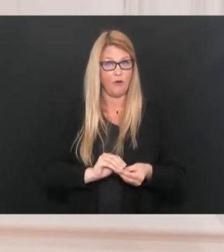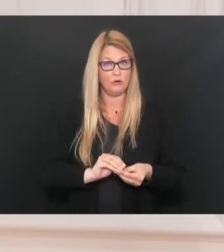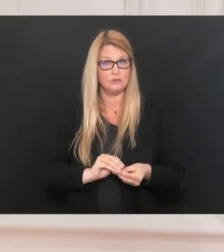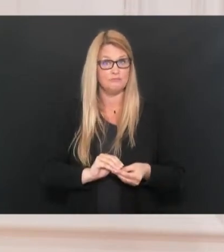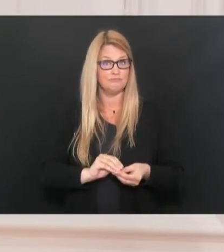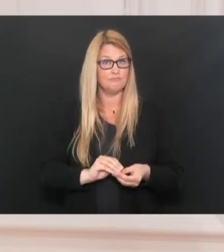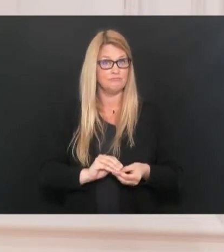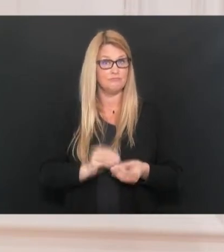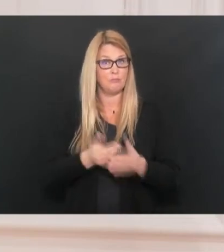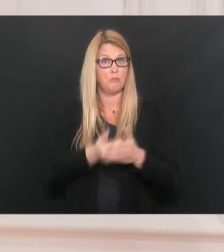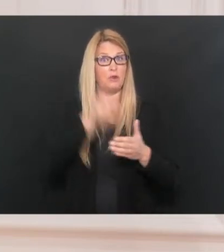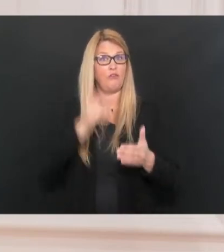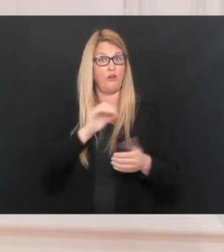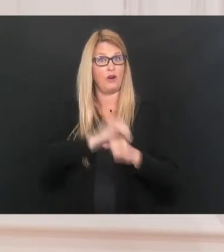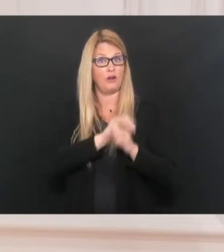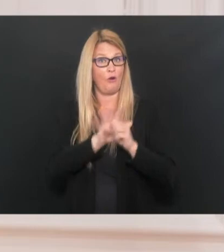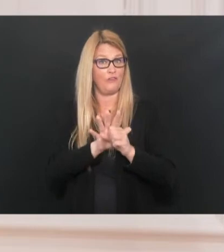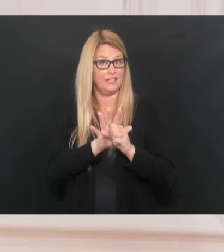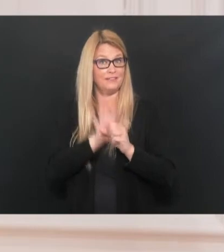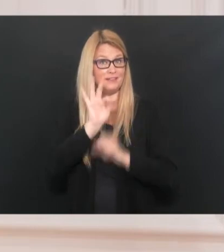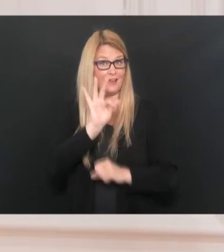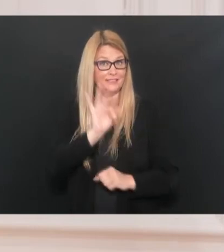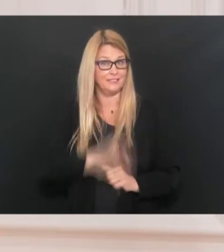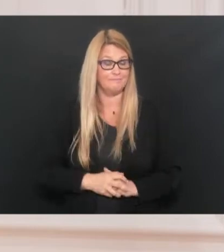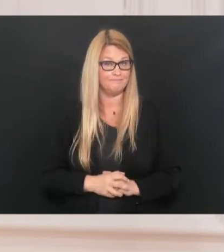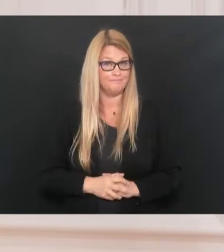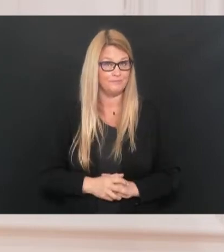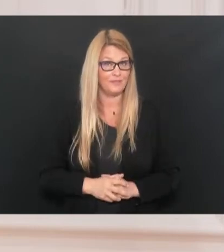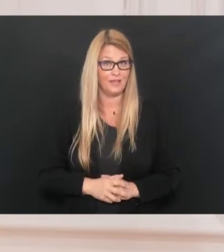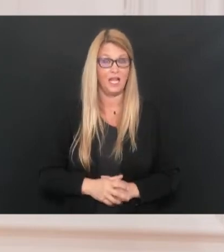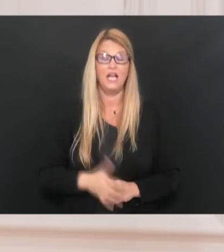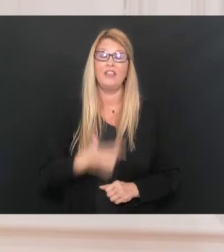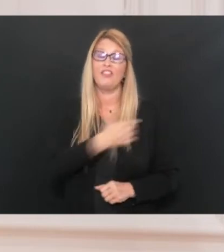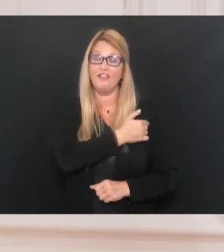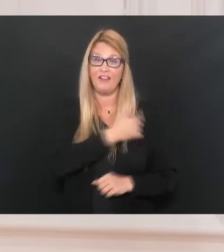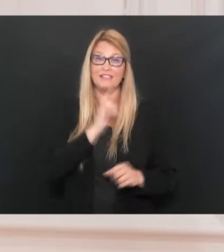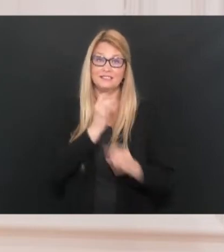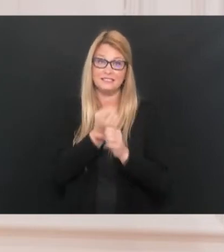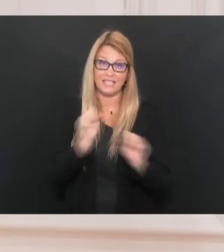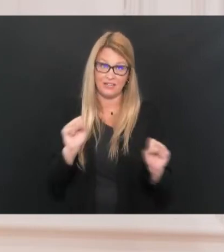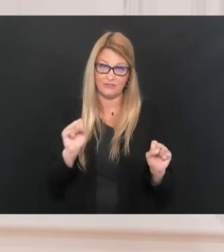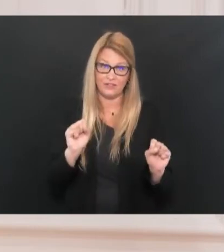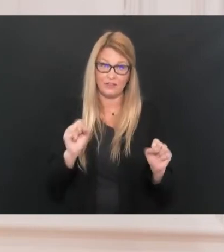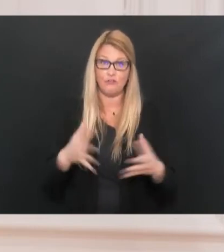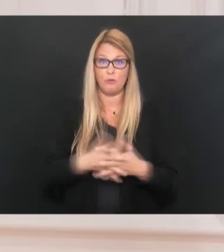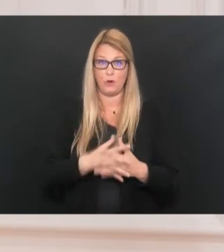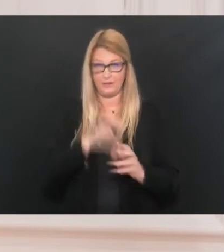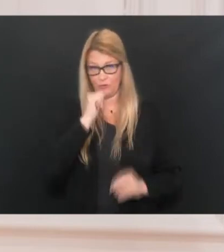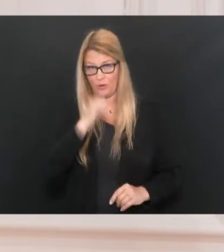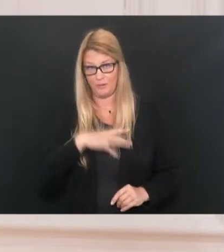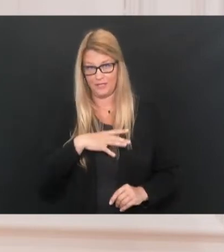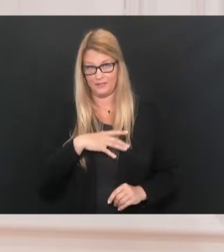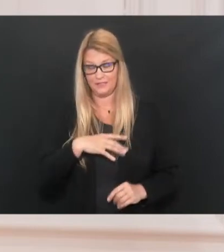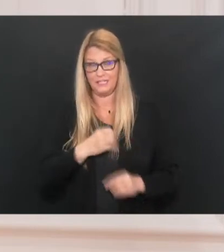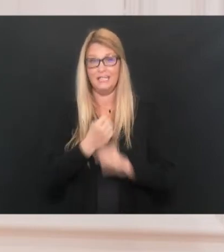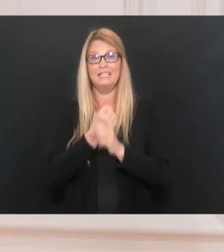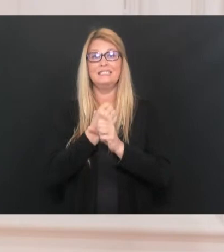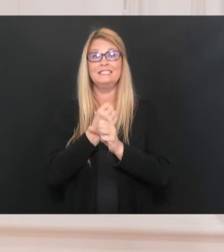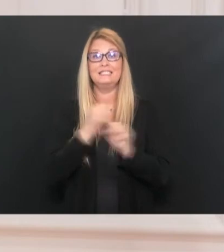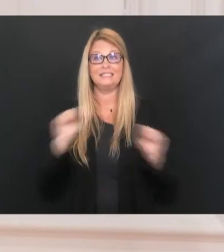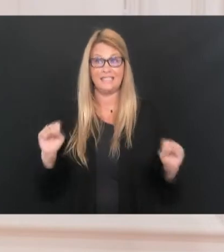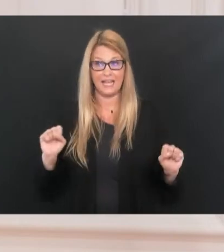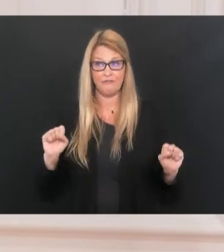before COVID-19. So COVID vaccines, very safe for pregnant women, very safe